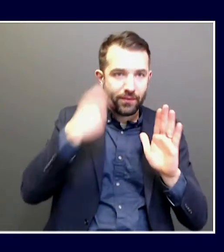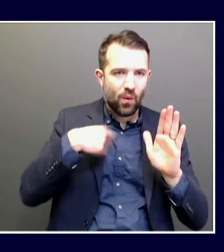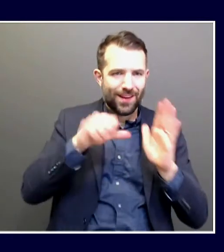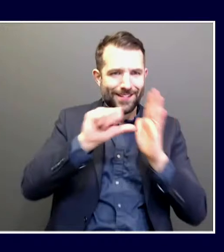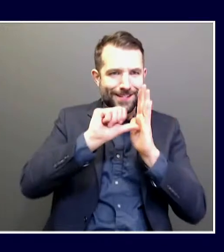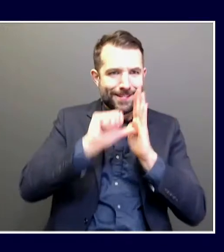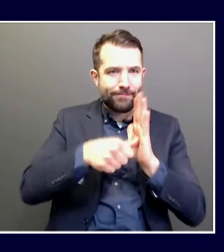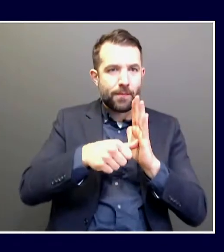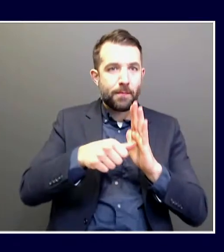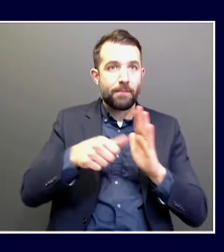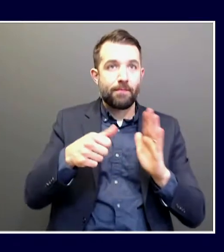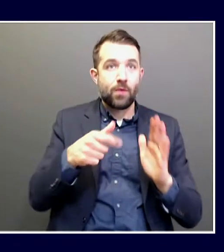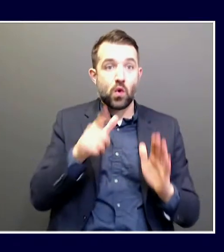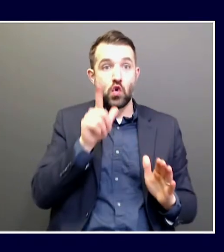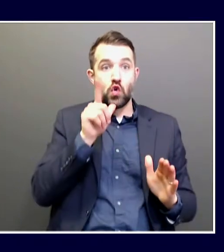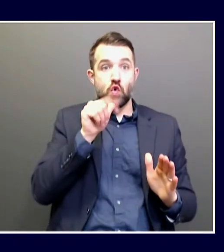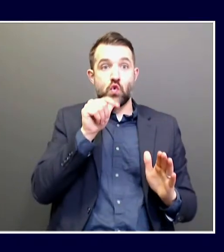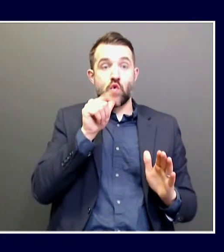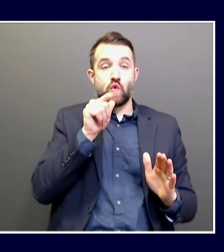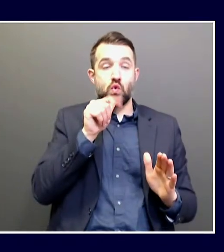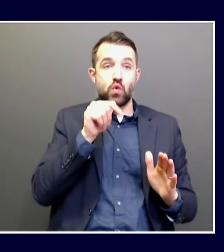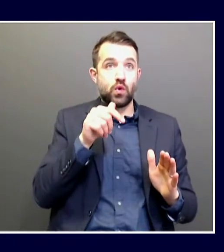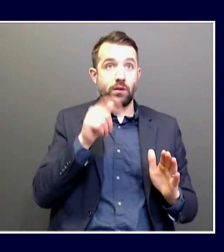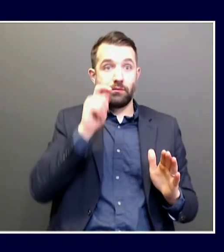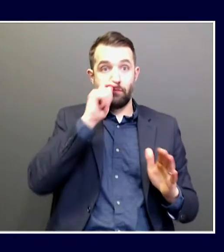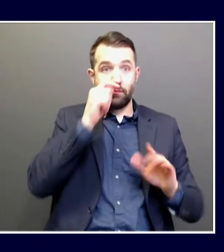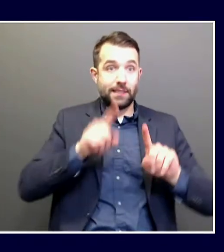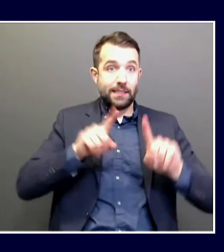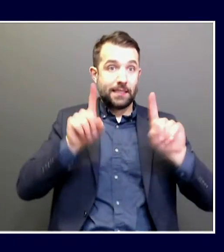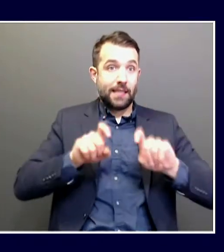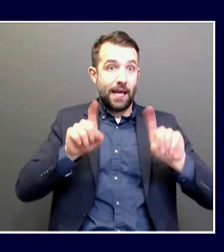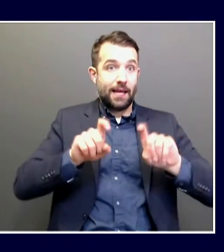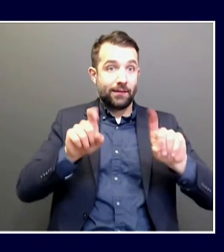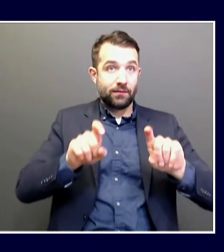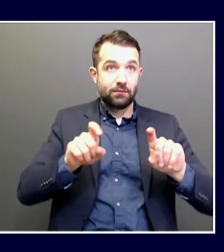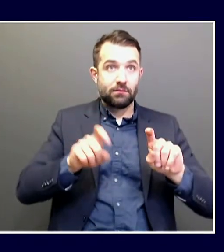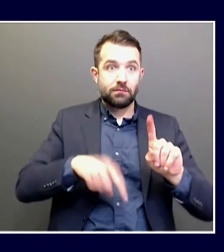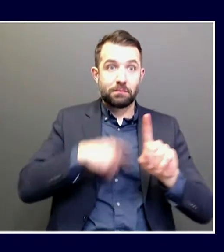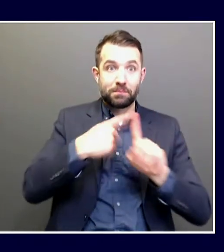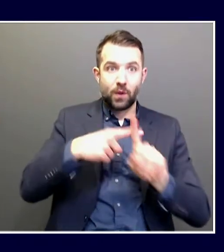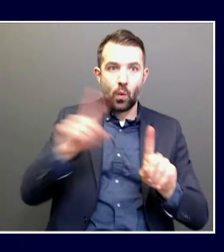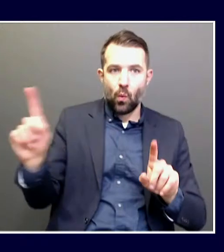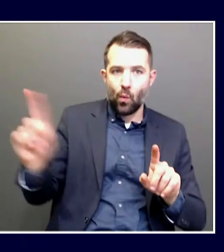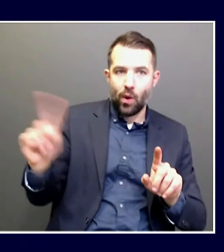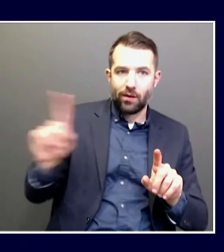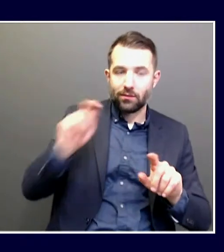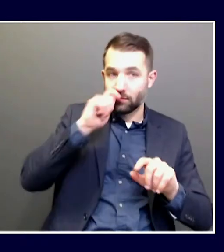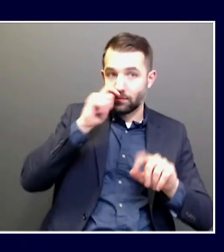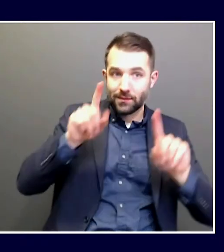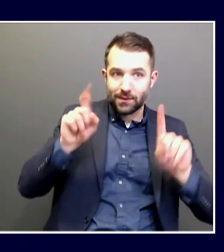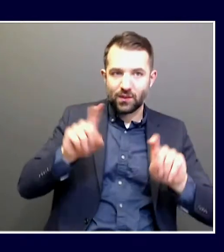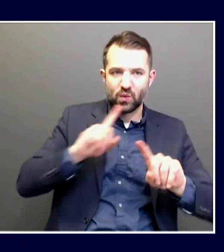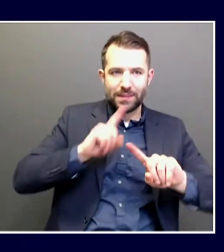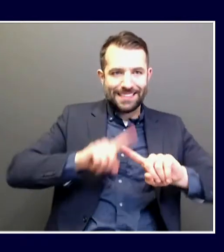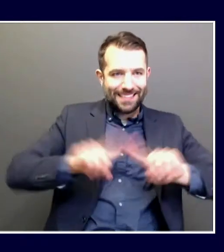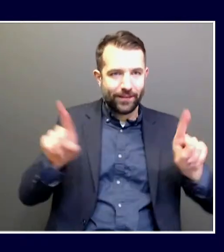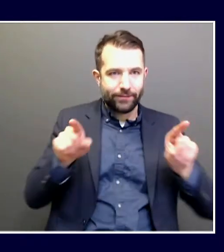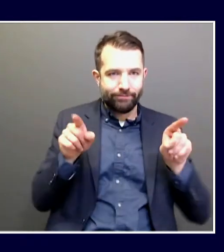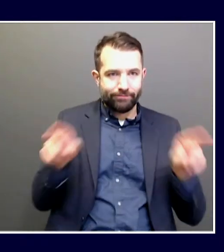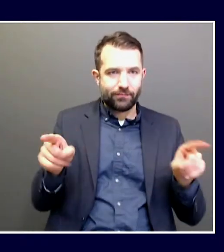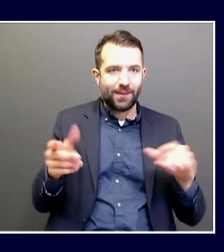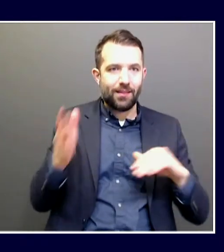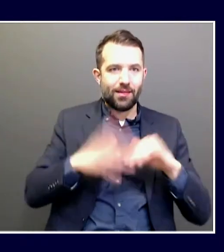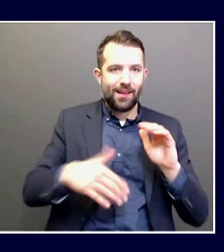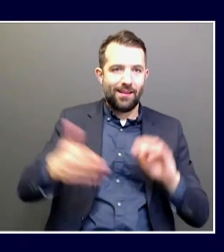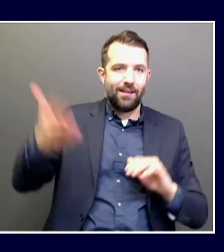getting tested is fundamentally different from a year and a half ago. Many, many more at-home tests, which skews those data,